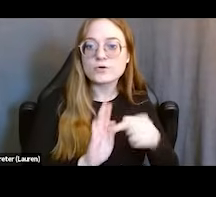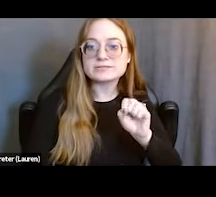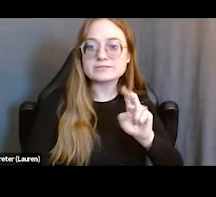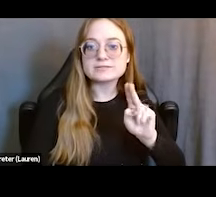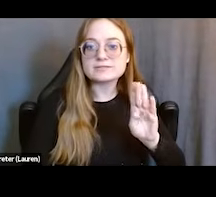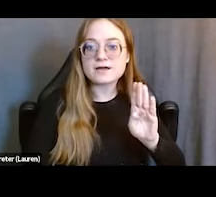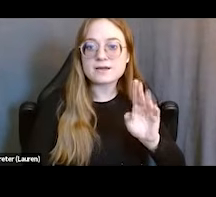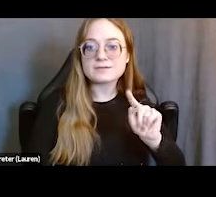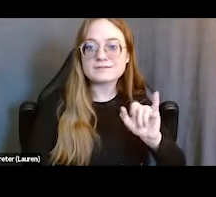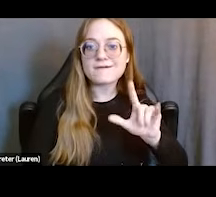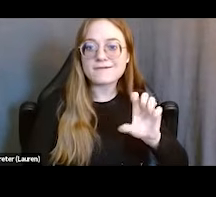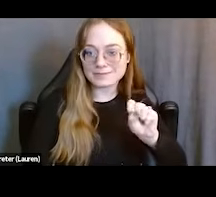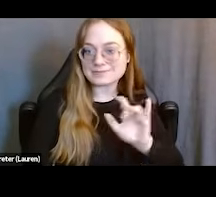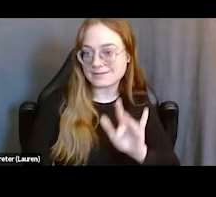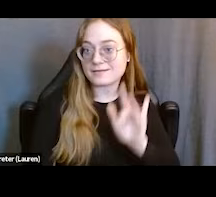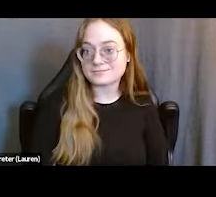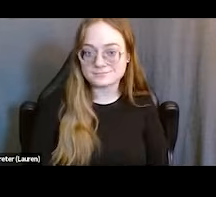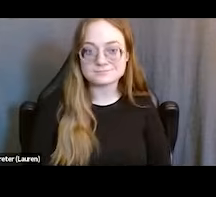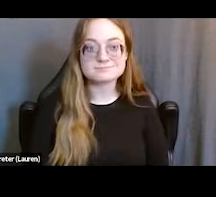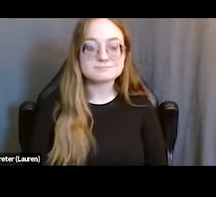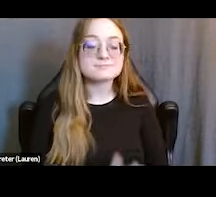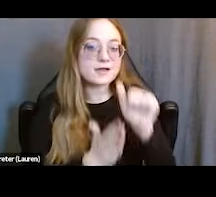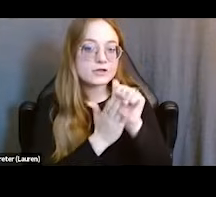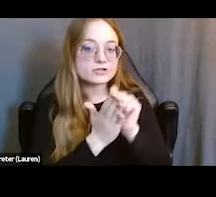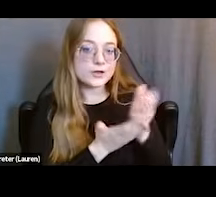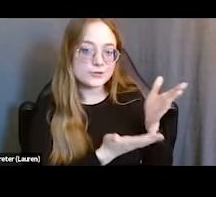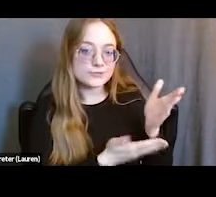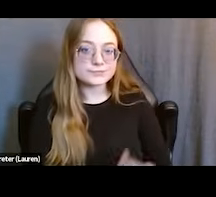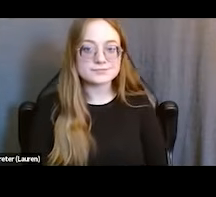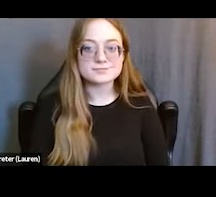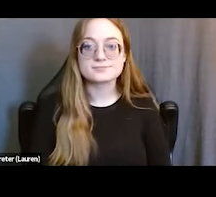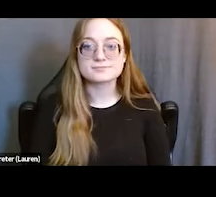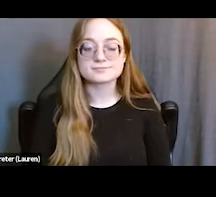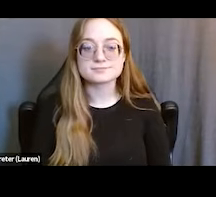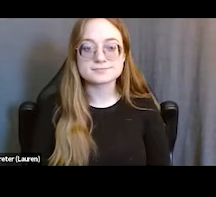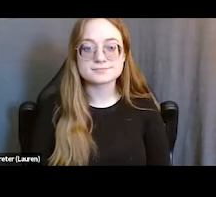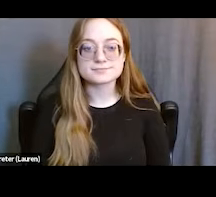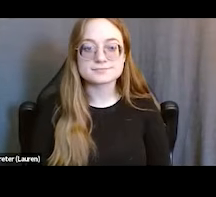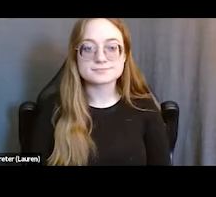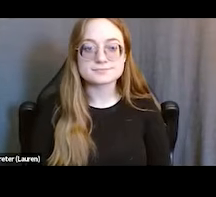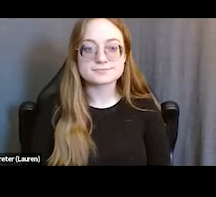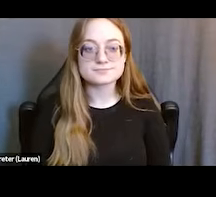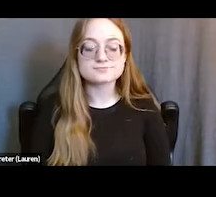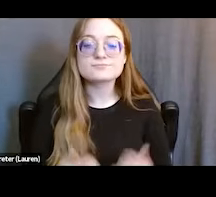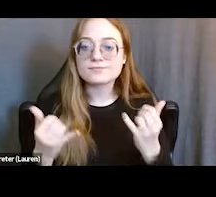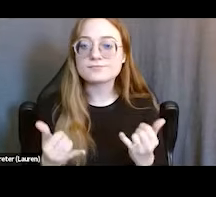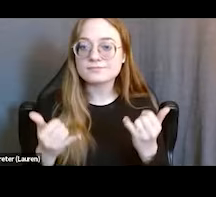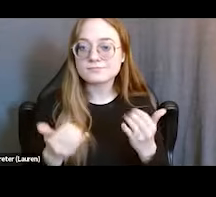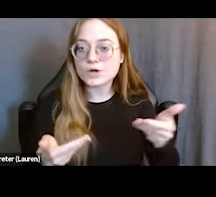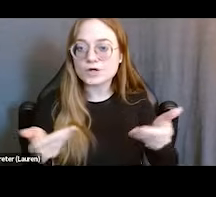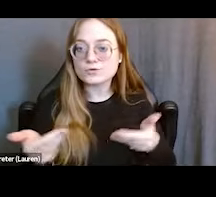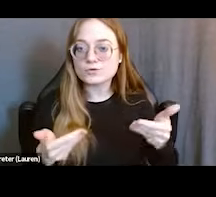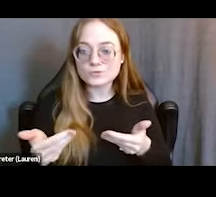Here's a quick look at our agenda. We'll be moving on to presentations shortly, but first I'd like to briefly introduce you to our first speakers.